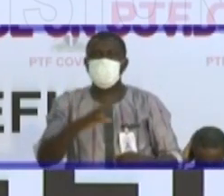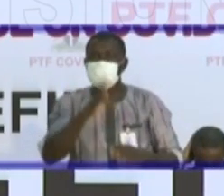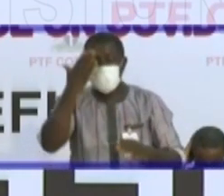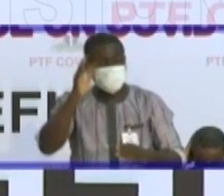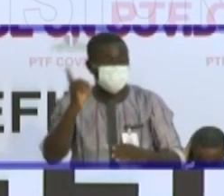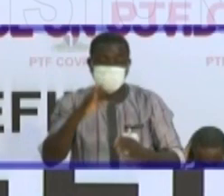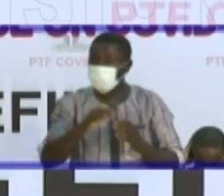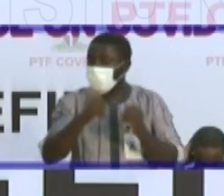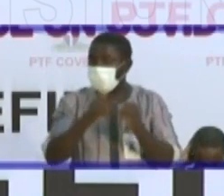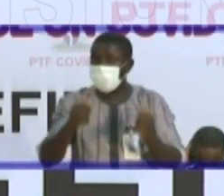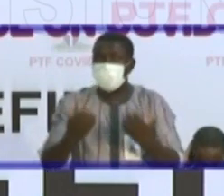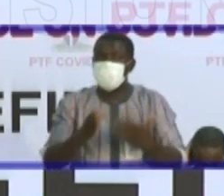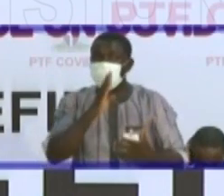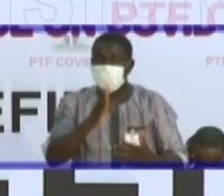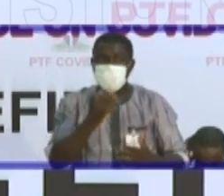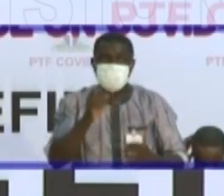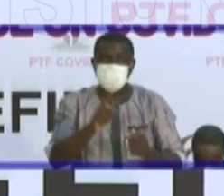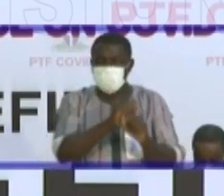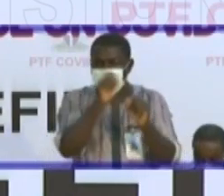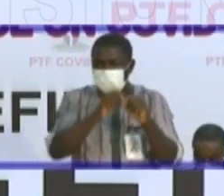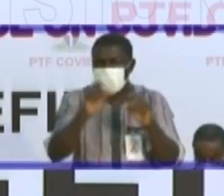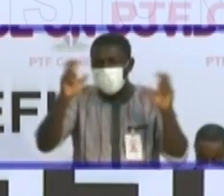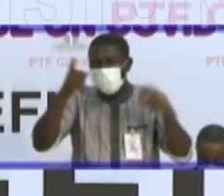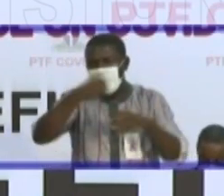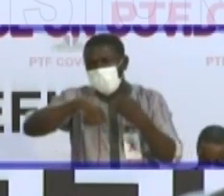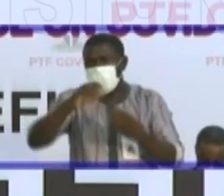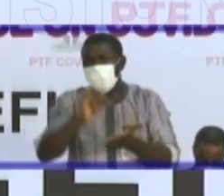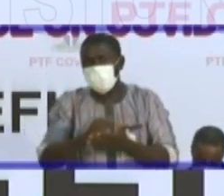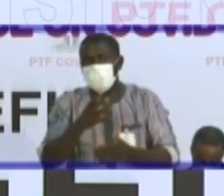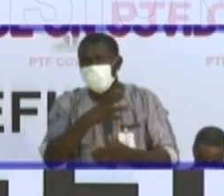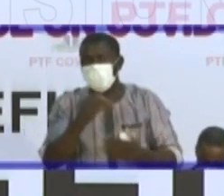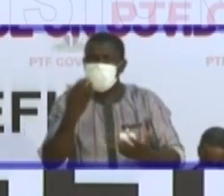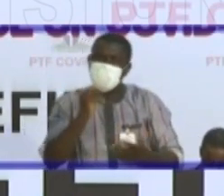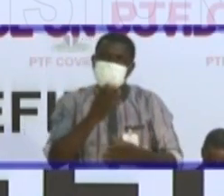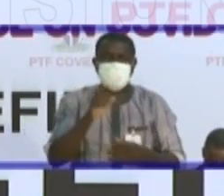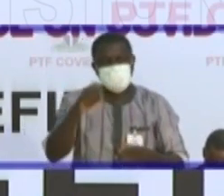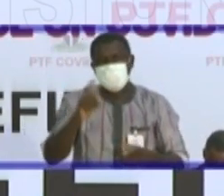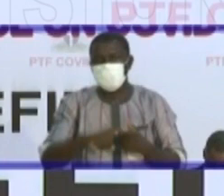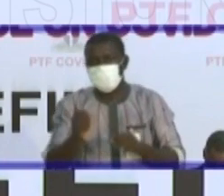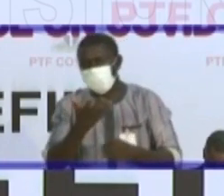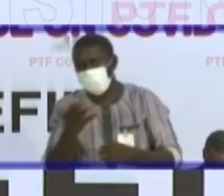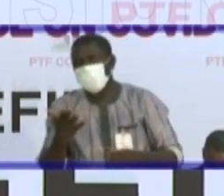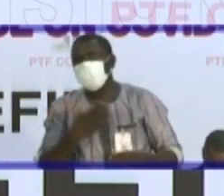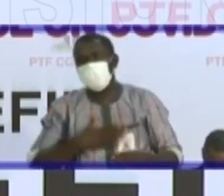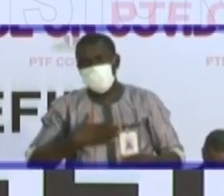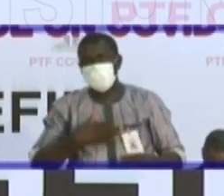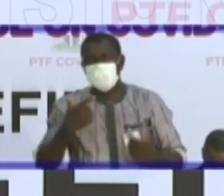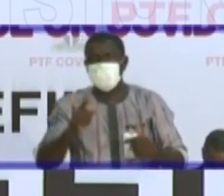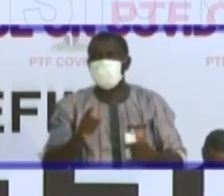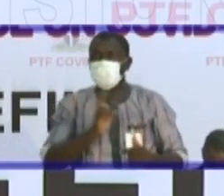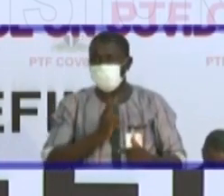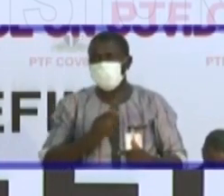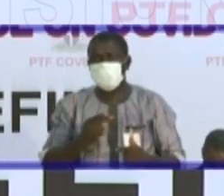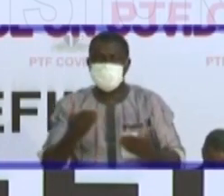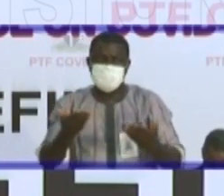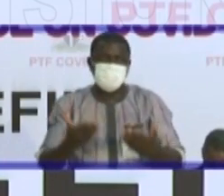gaps may be, or if there are specific issues around that and their remittances, then please address those to me,